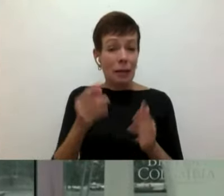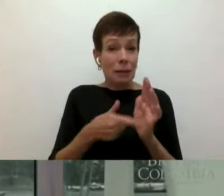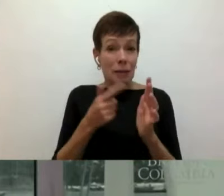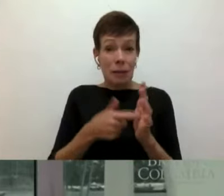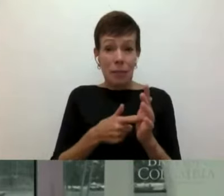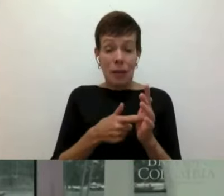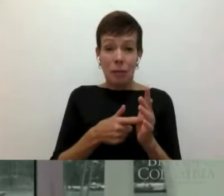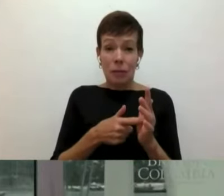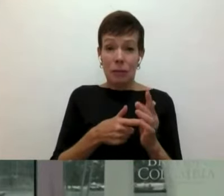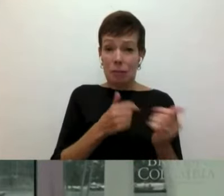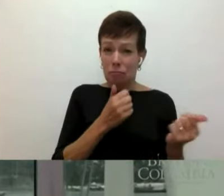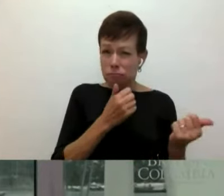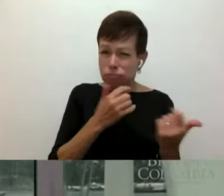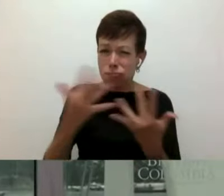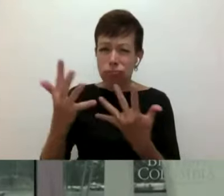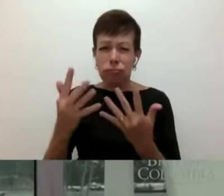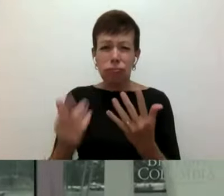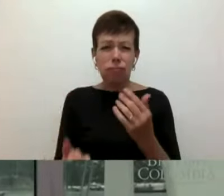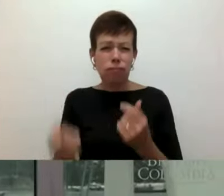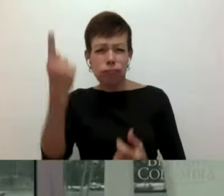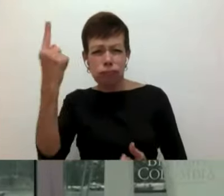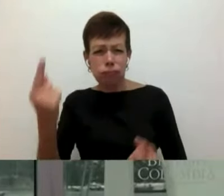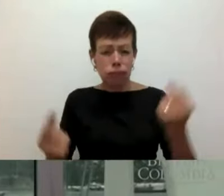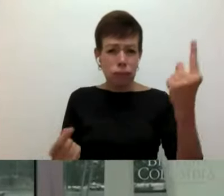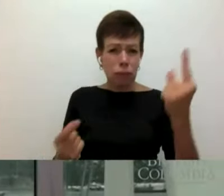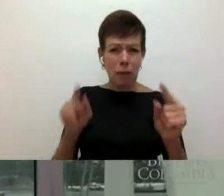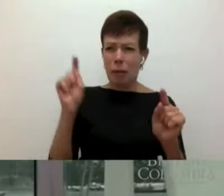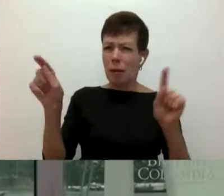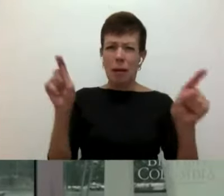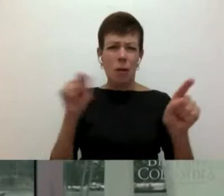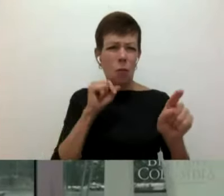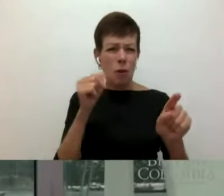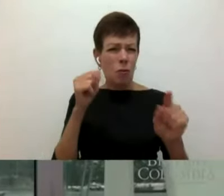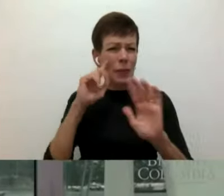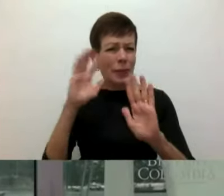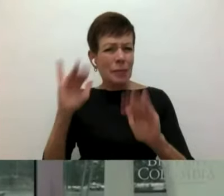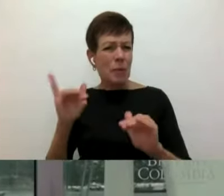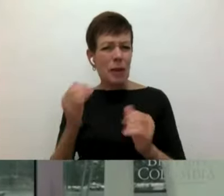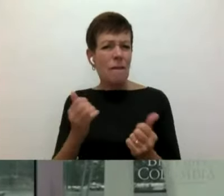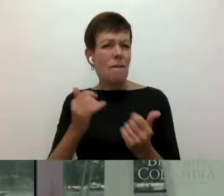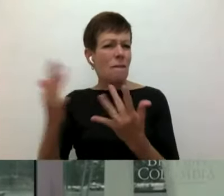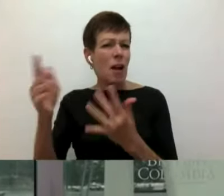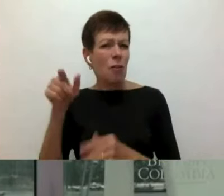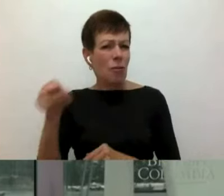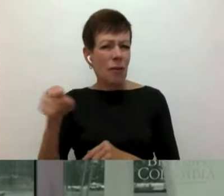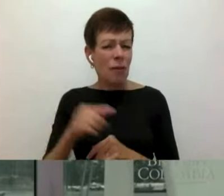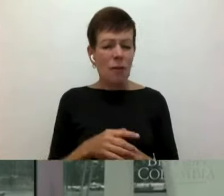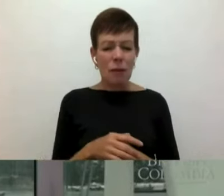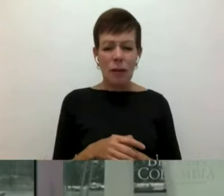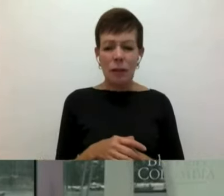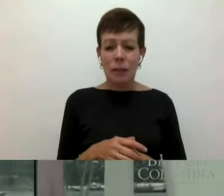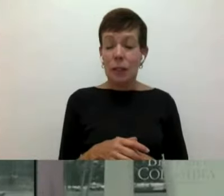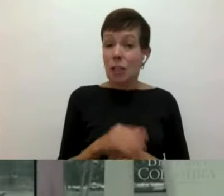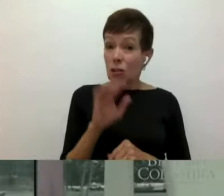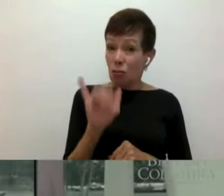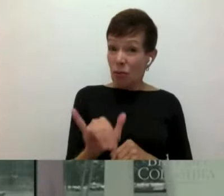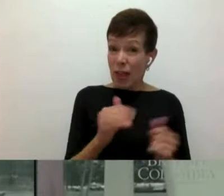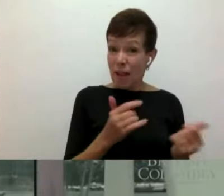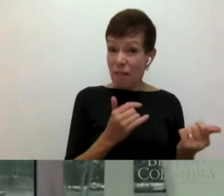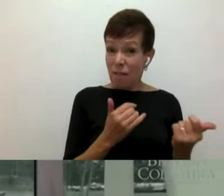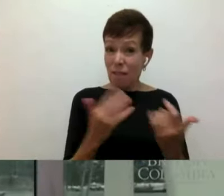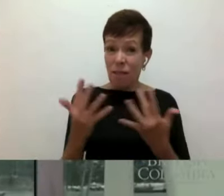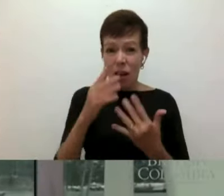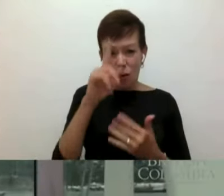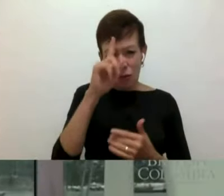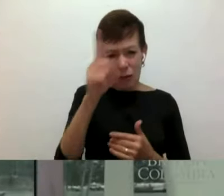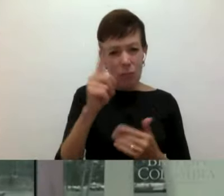more ferocious, it seems, and they're occurring sometimes in places we don't normally associate with wildfires. Given that, is there any thought to expanding